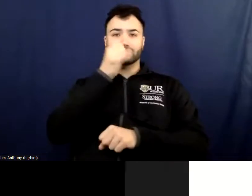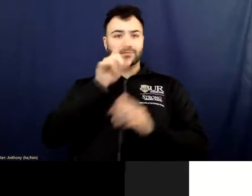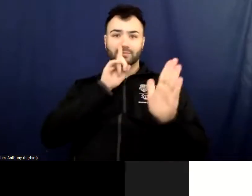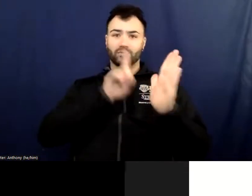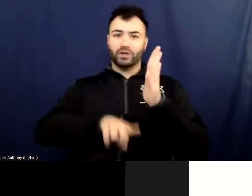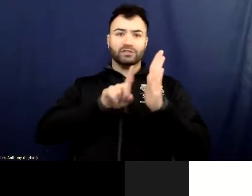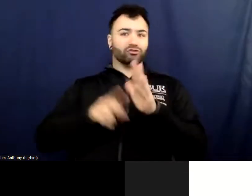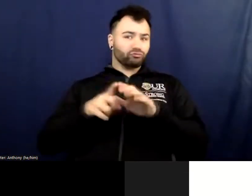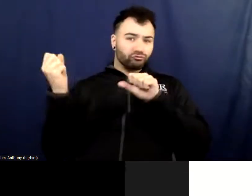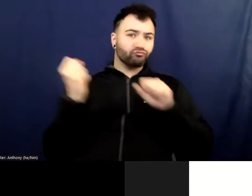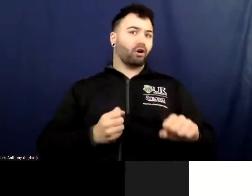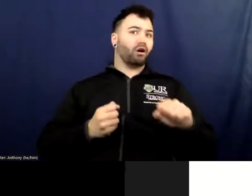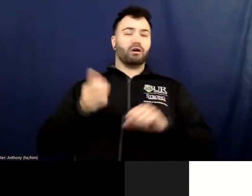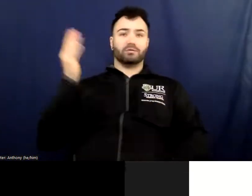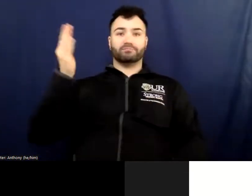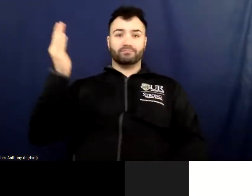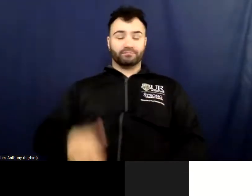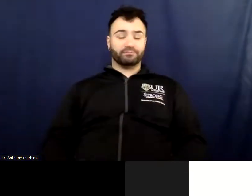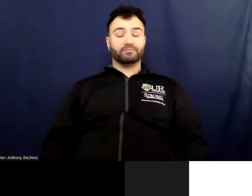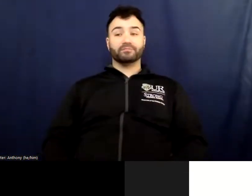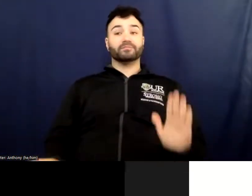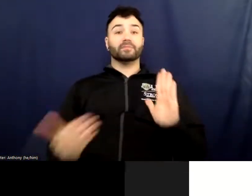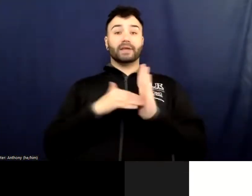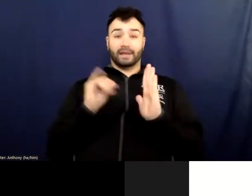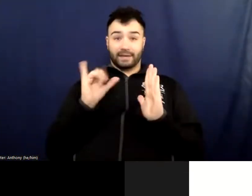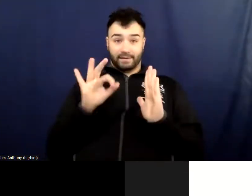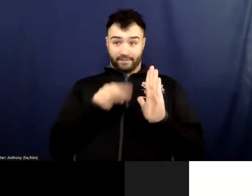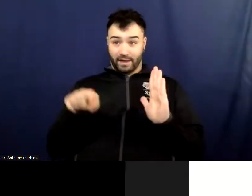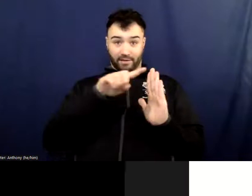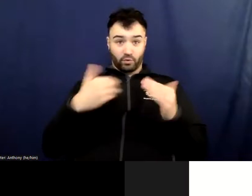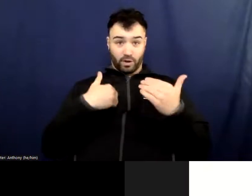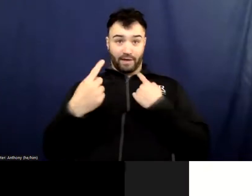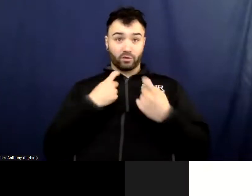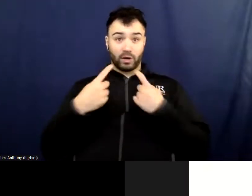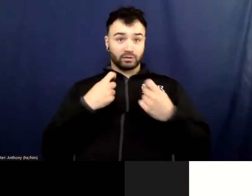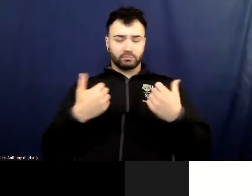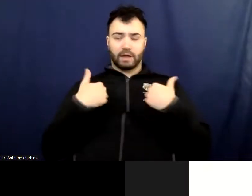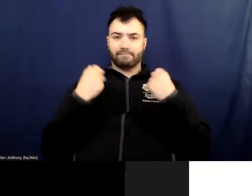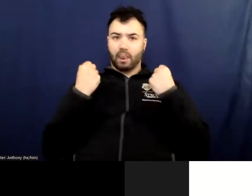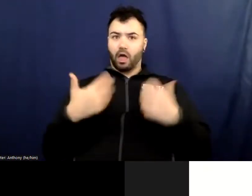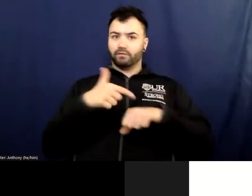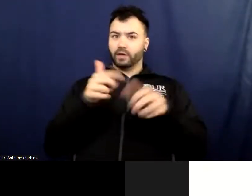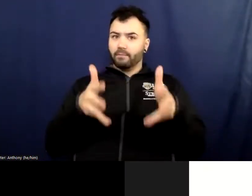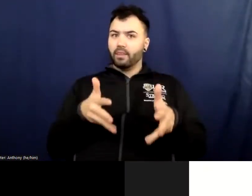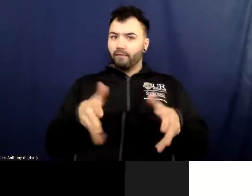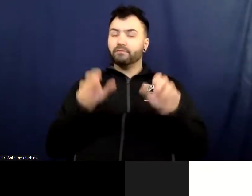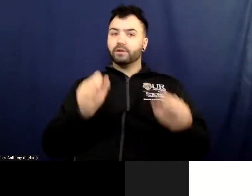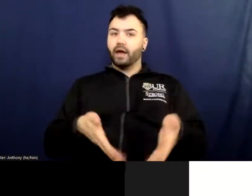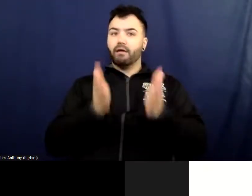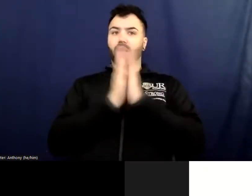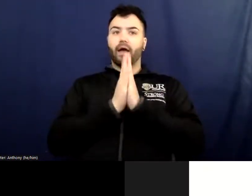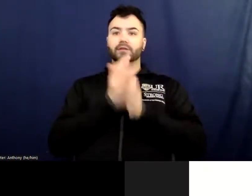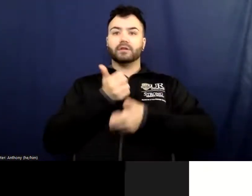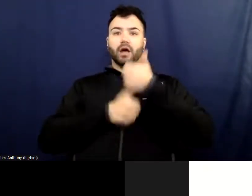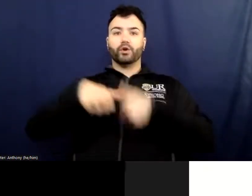a note in the chat for folks. If you have questions, we have plenty of time left for questions. Use the Q&A feature and we